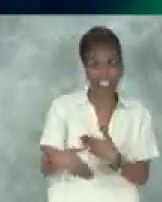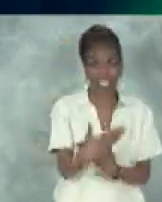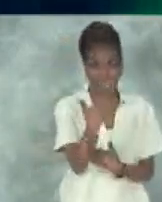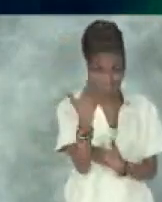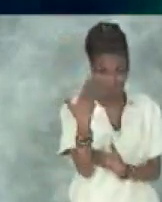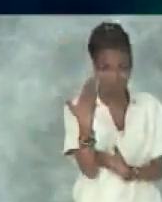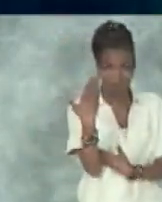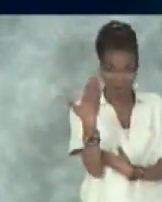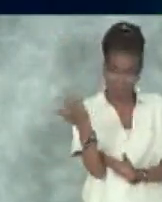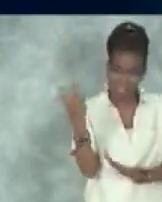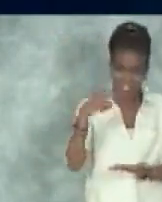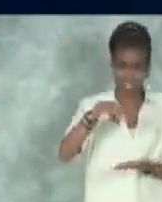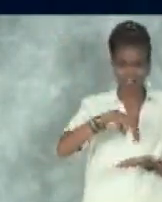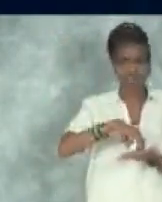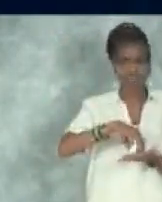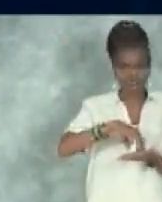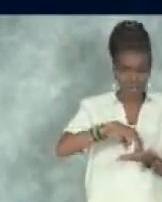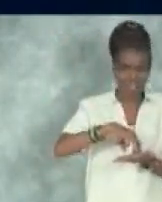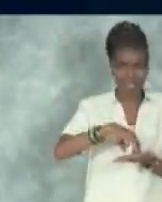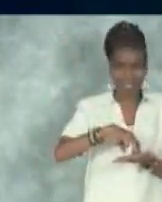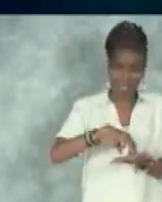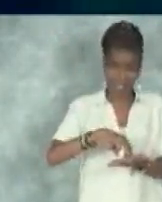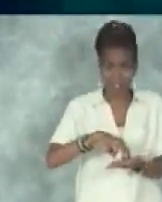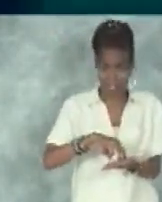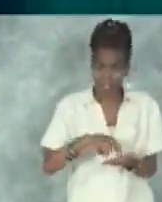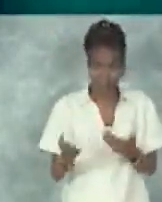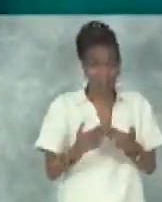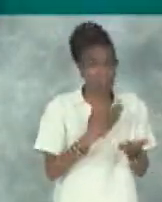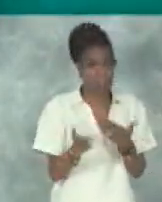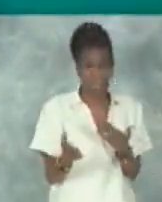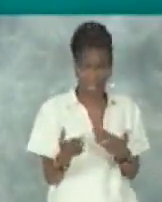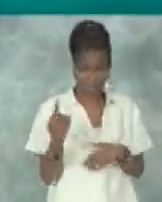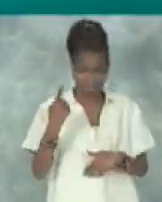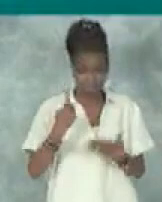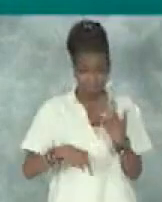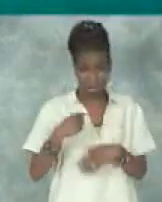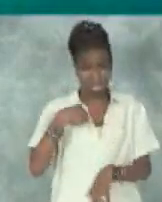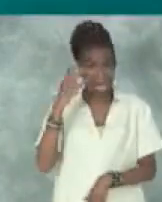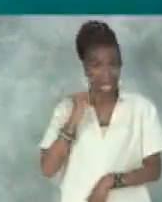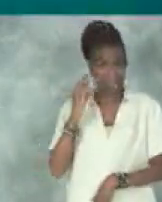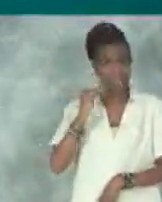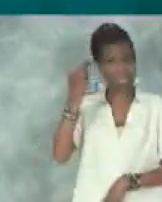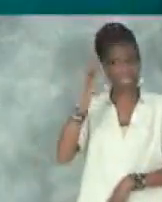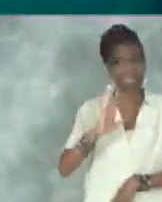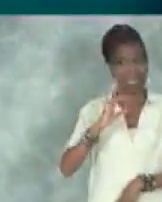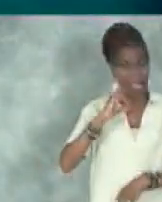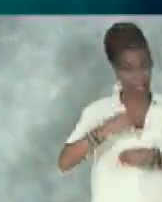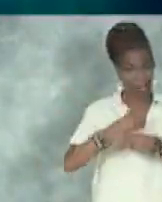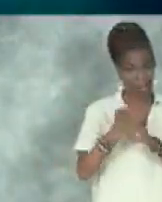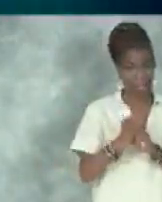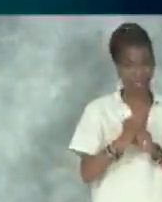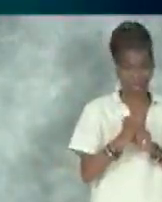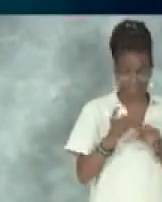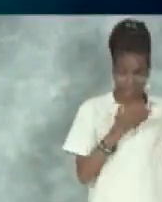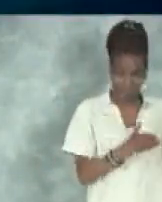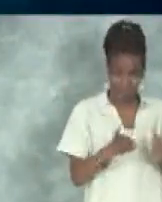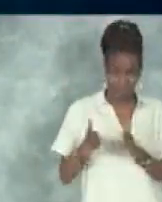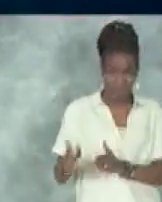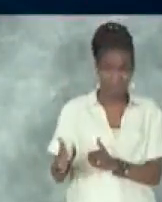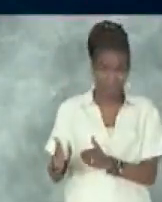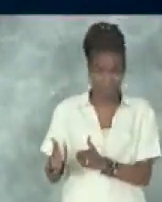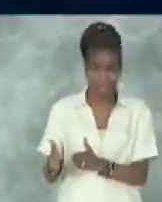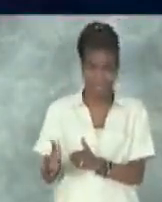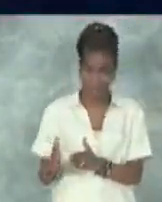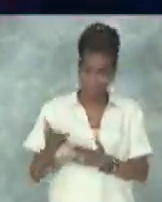up, I know that whatever I'm in, God will make a way. Whatever